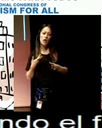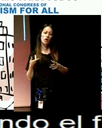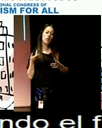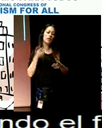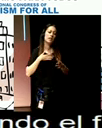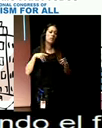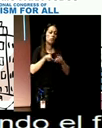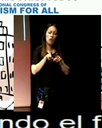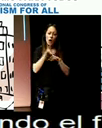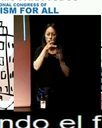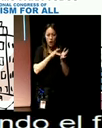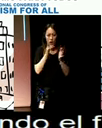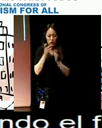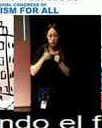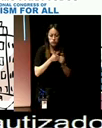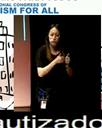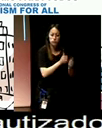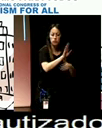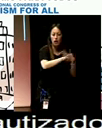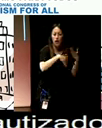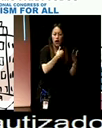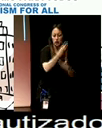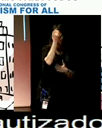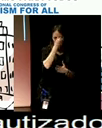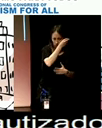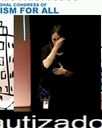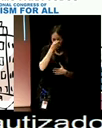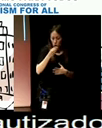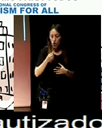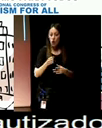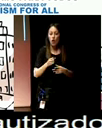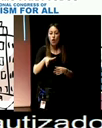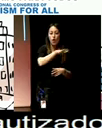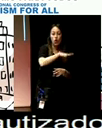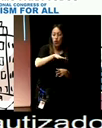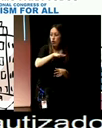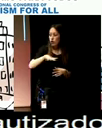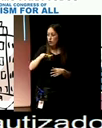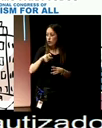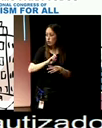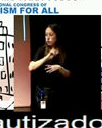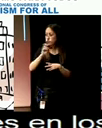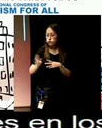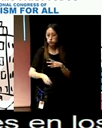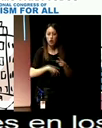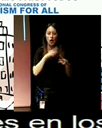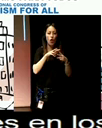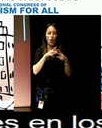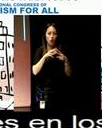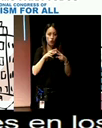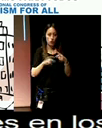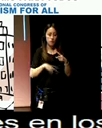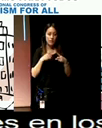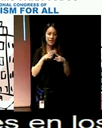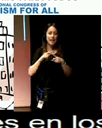can baptize in the Jordan River. Jordan River is not such a very big river, but